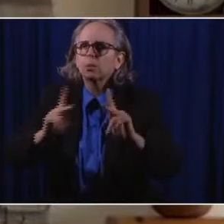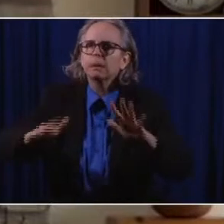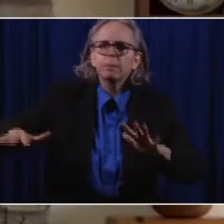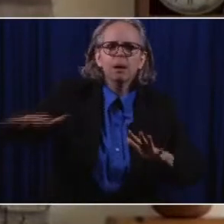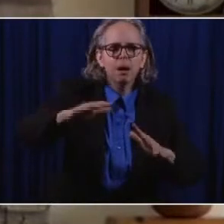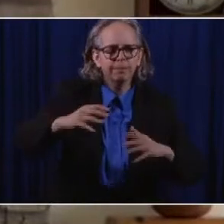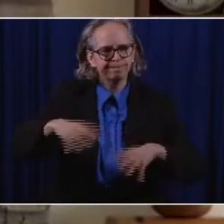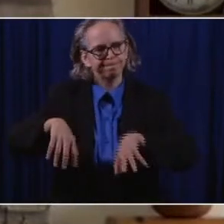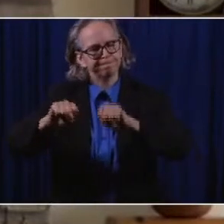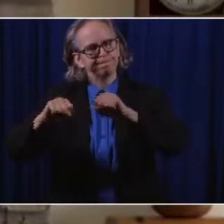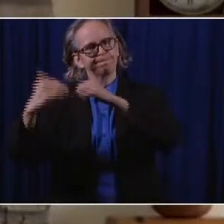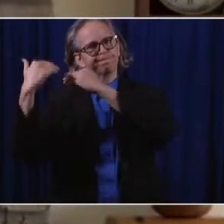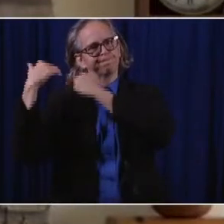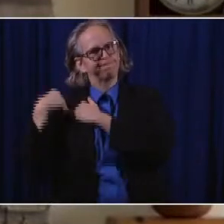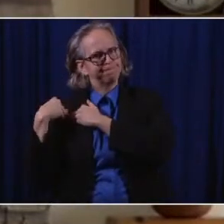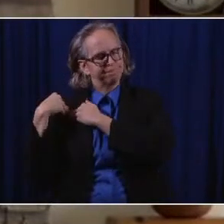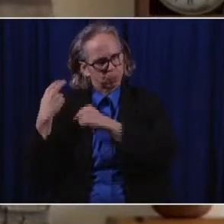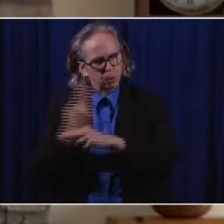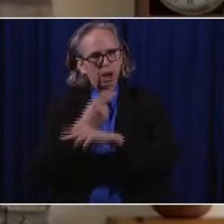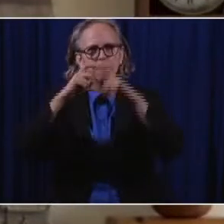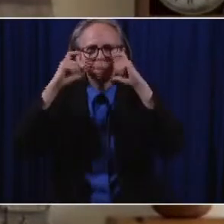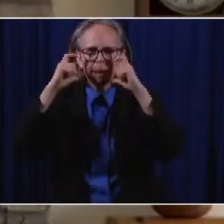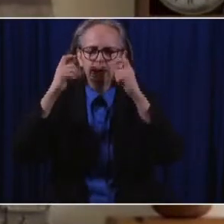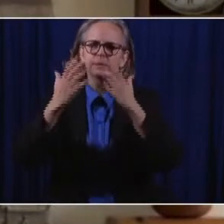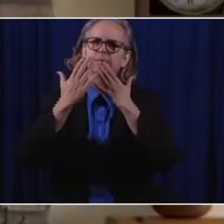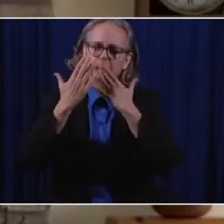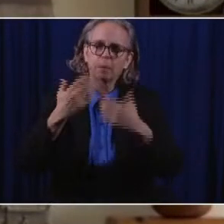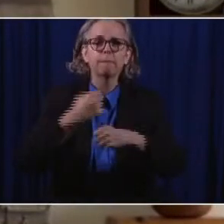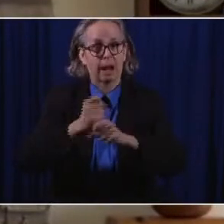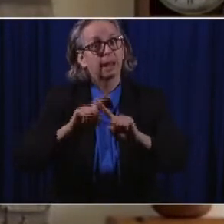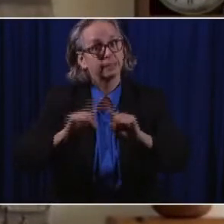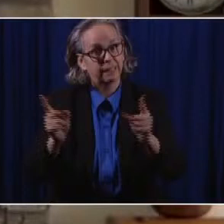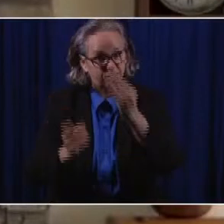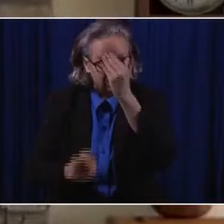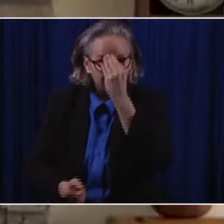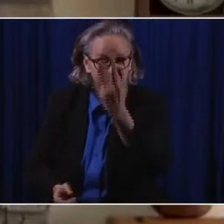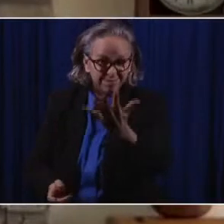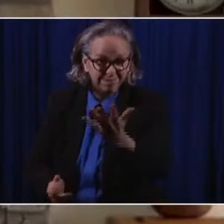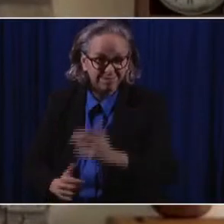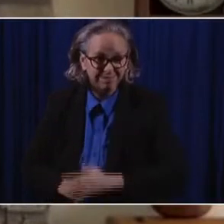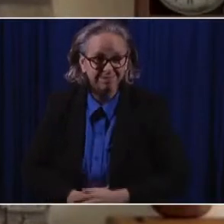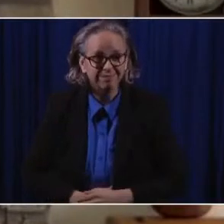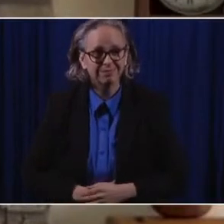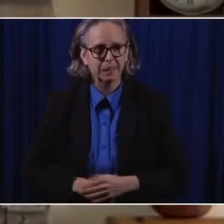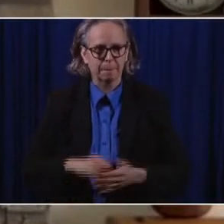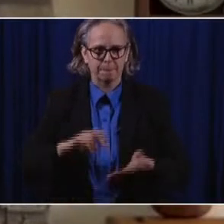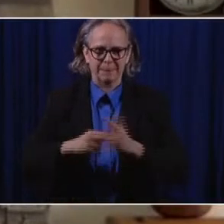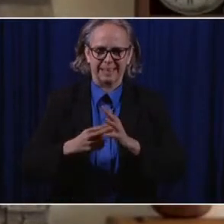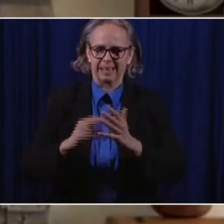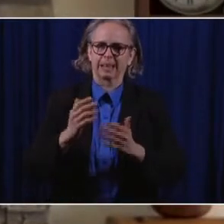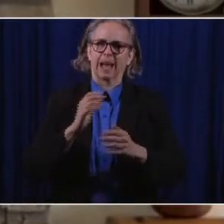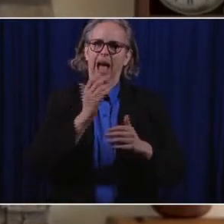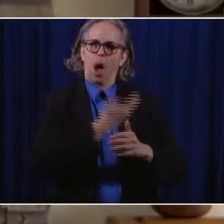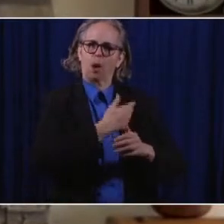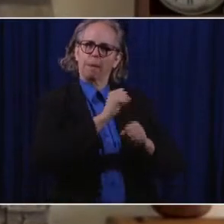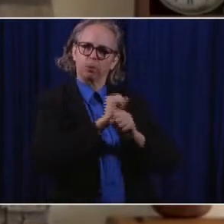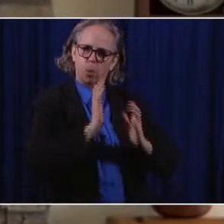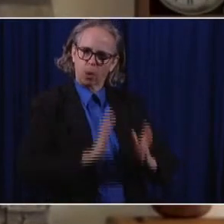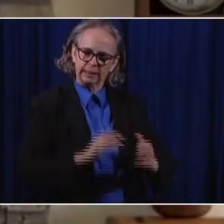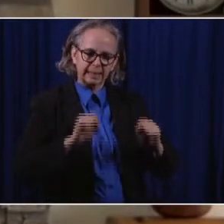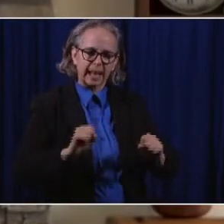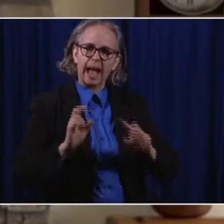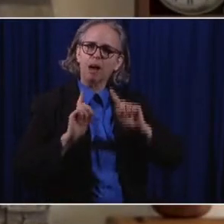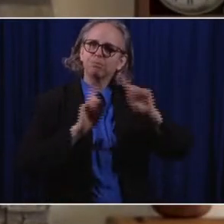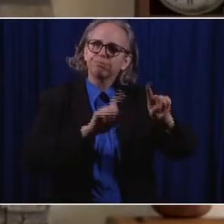makes a big difference. It means that the employees can be safe in these establishments, as well